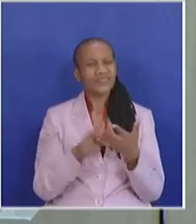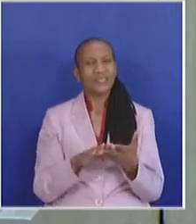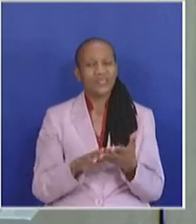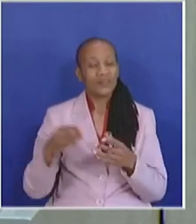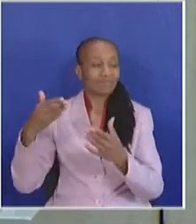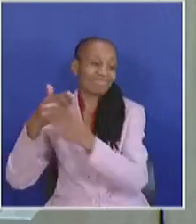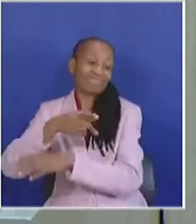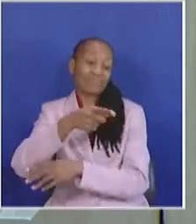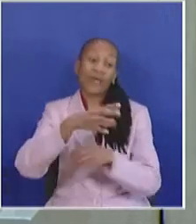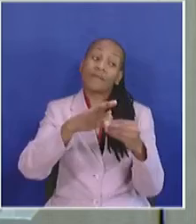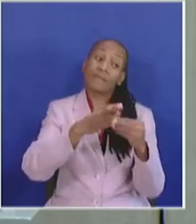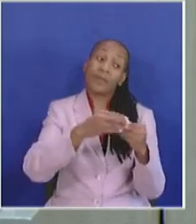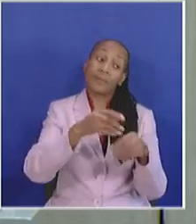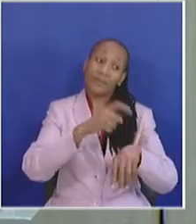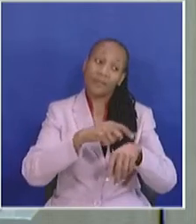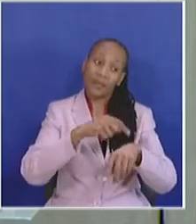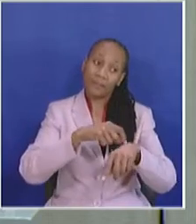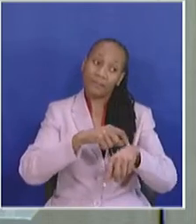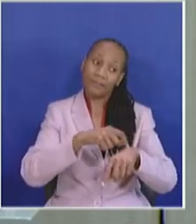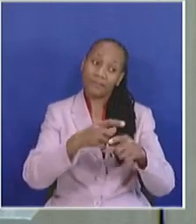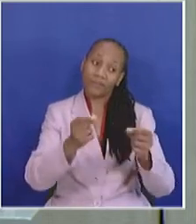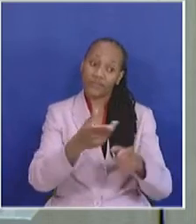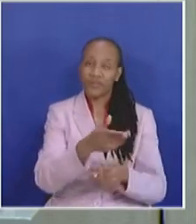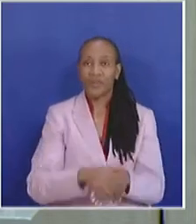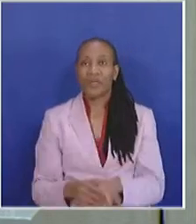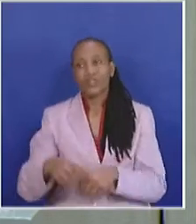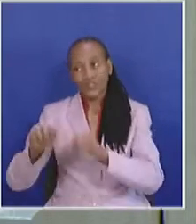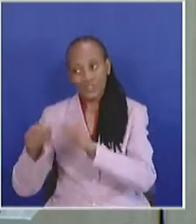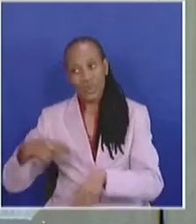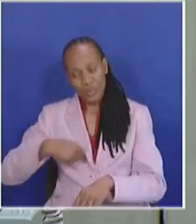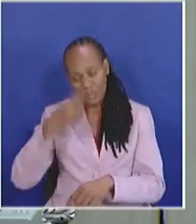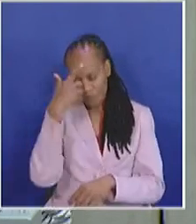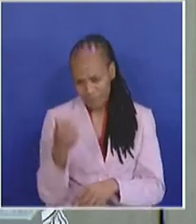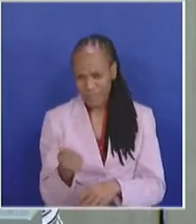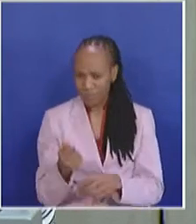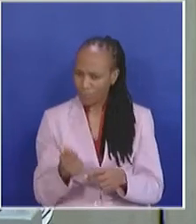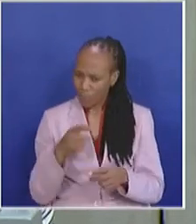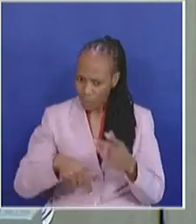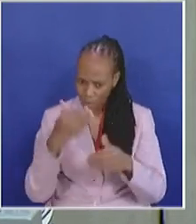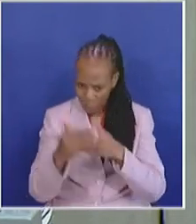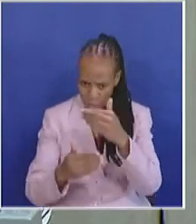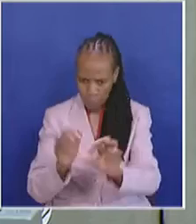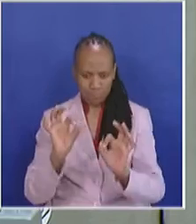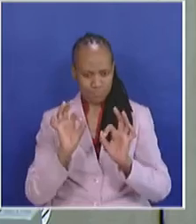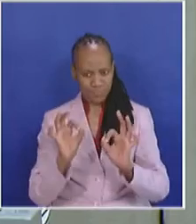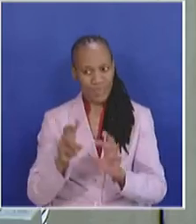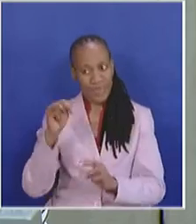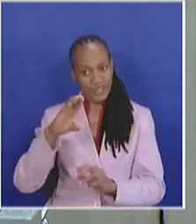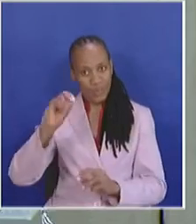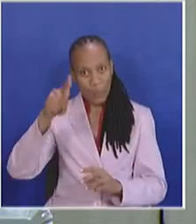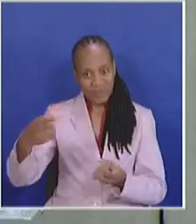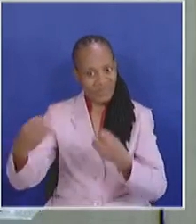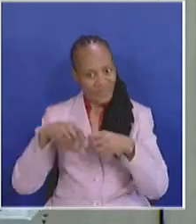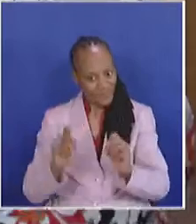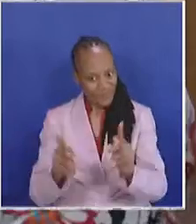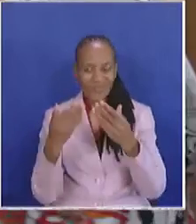Airport in the West Rand. And Chair, we believe that we are on the right track, and we are very grateful for the NCOP to give us this opportunity.